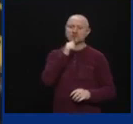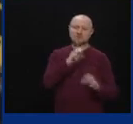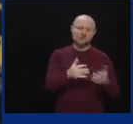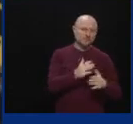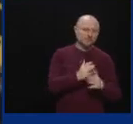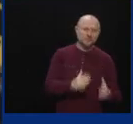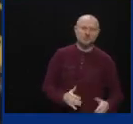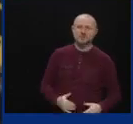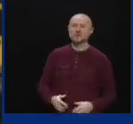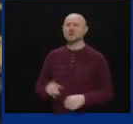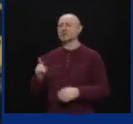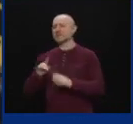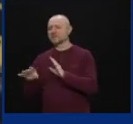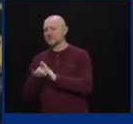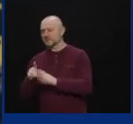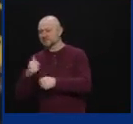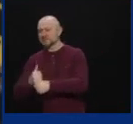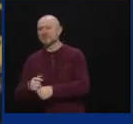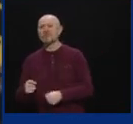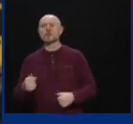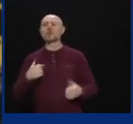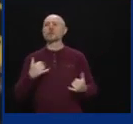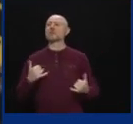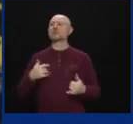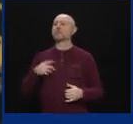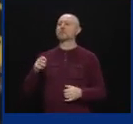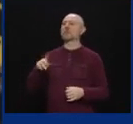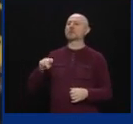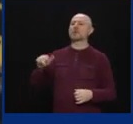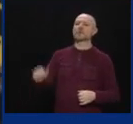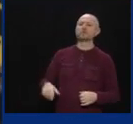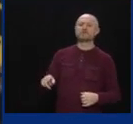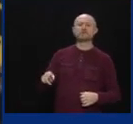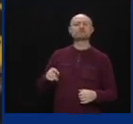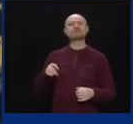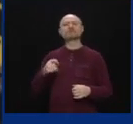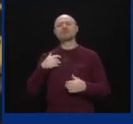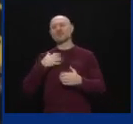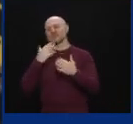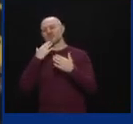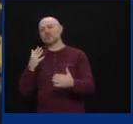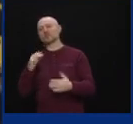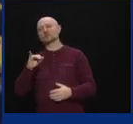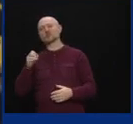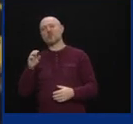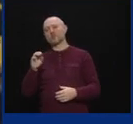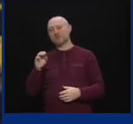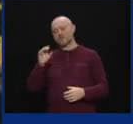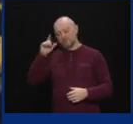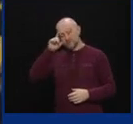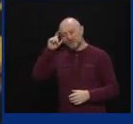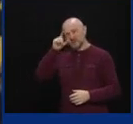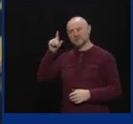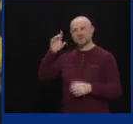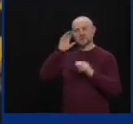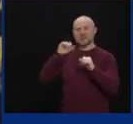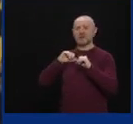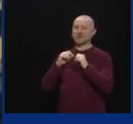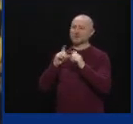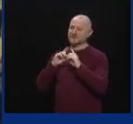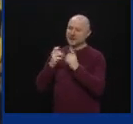locations, and investing in a port like this, and thank you, Joe Biden, and the Department of Energy, Department of Transportation, for making